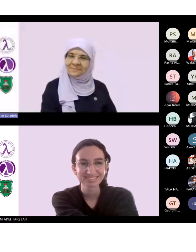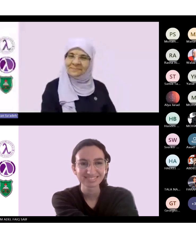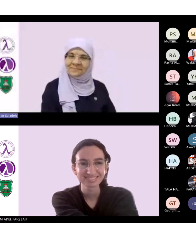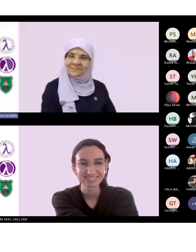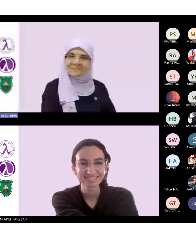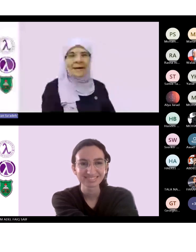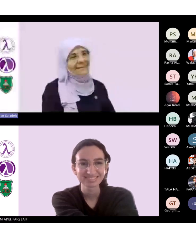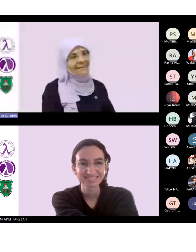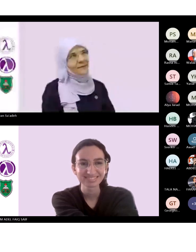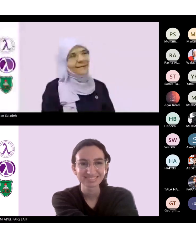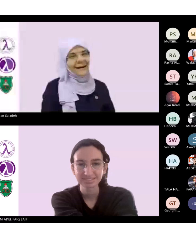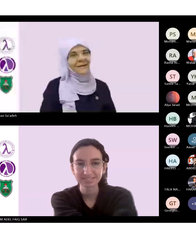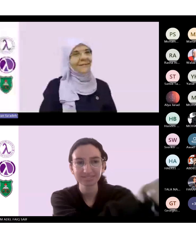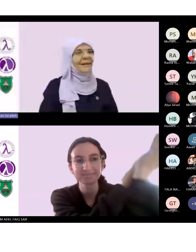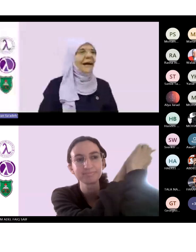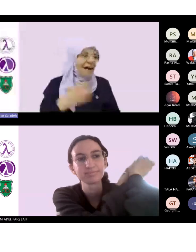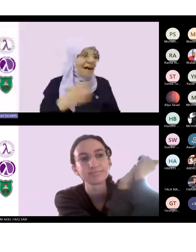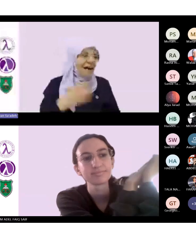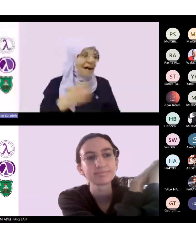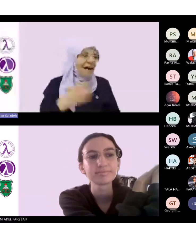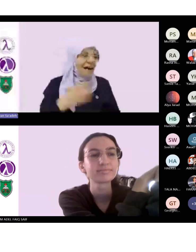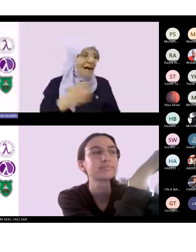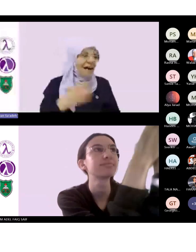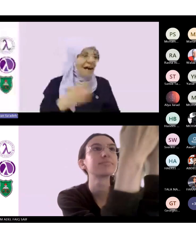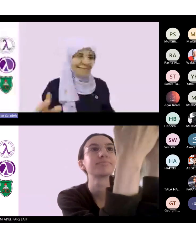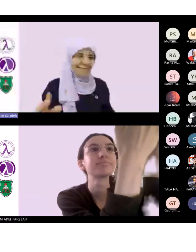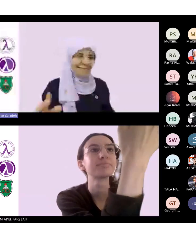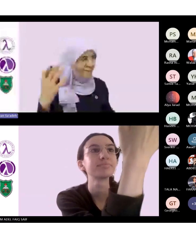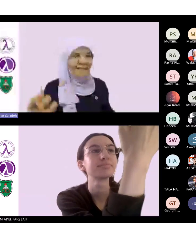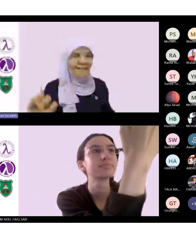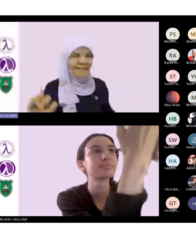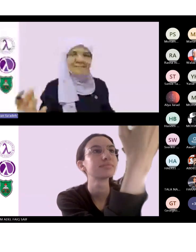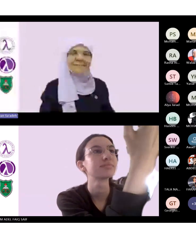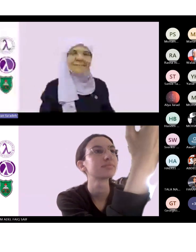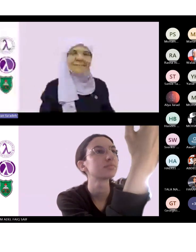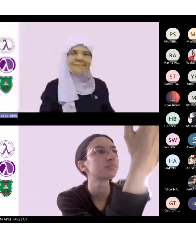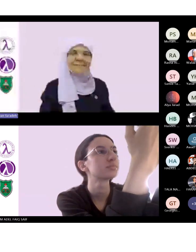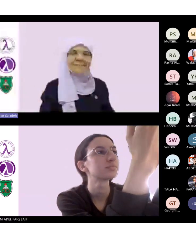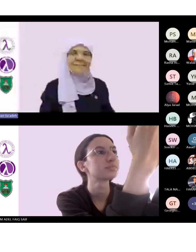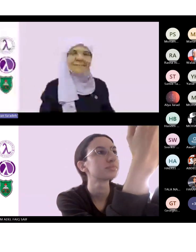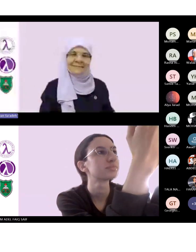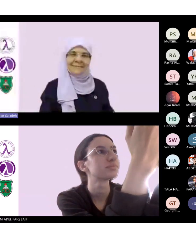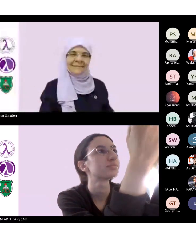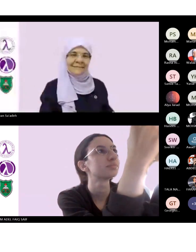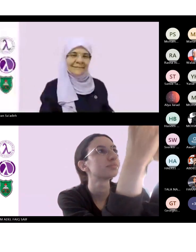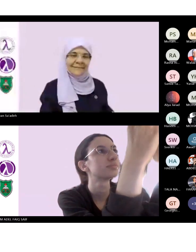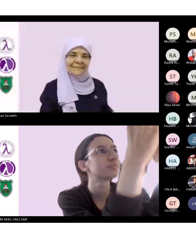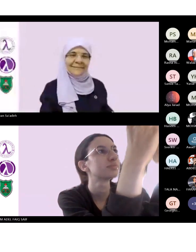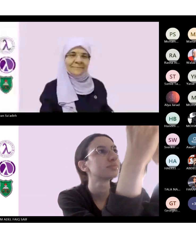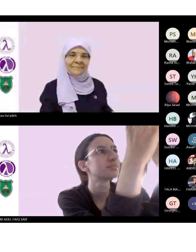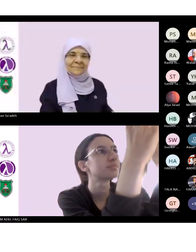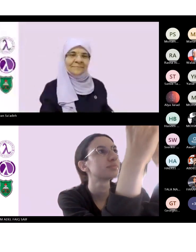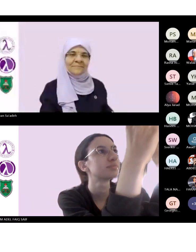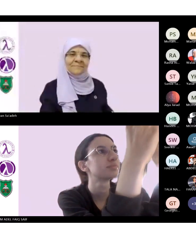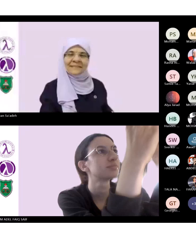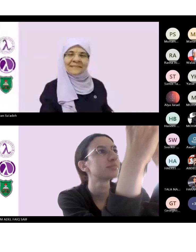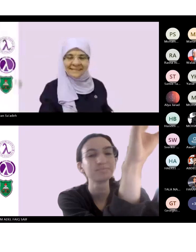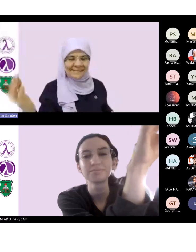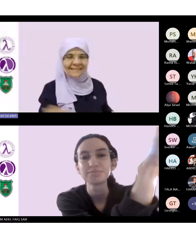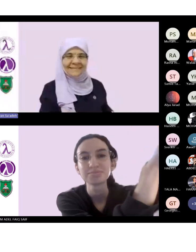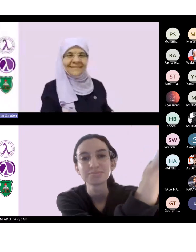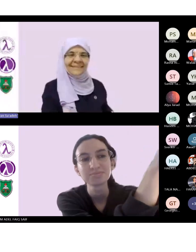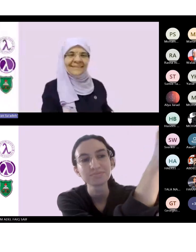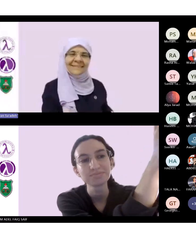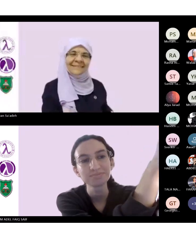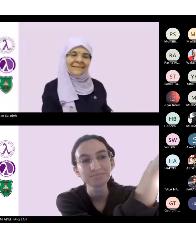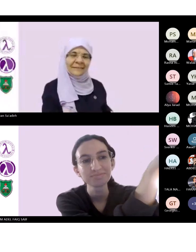Now, I think, I mean, as a scientist, do you still have dreams? Dreams? Yes,